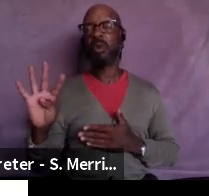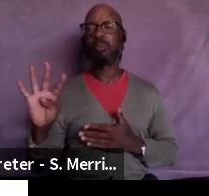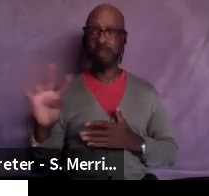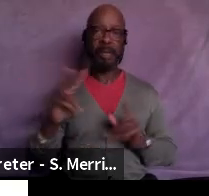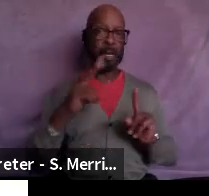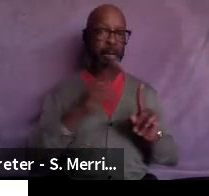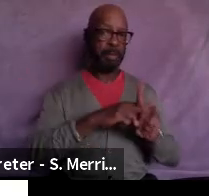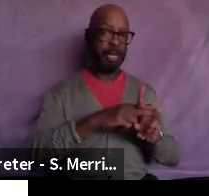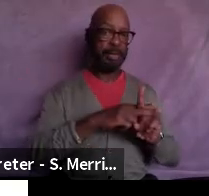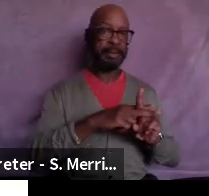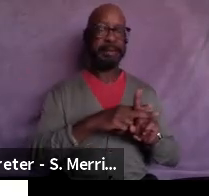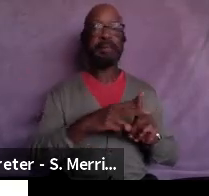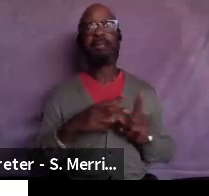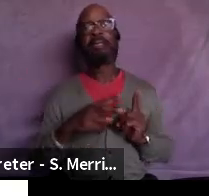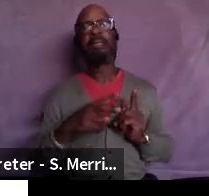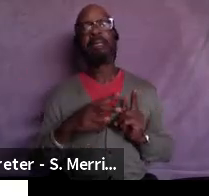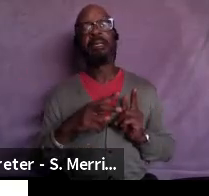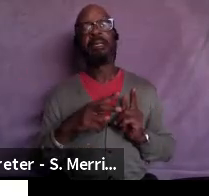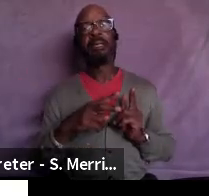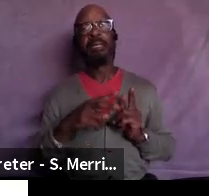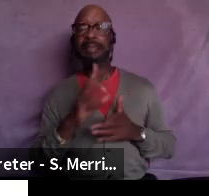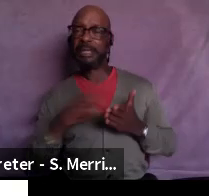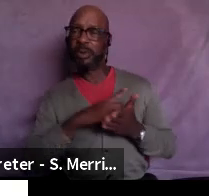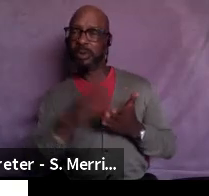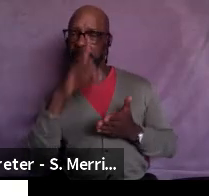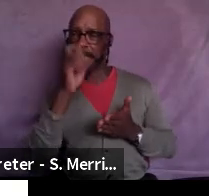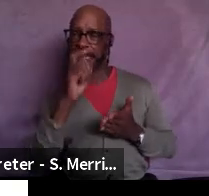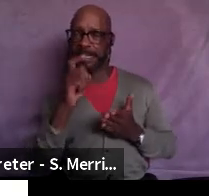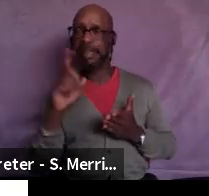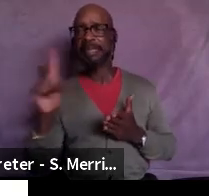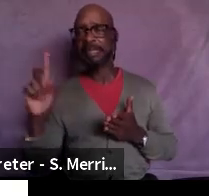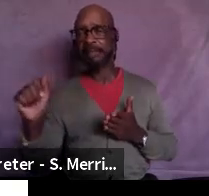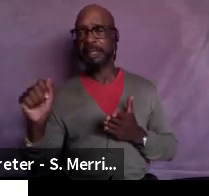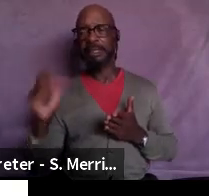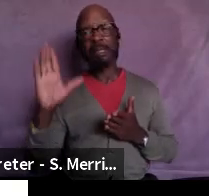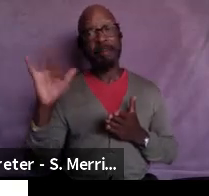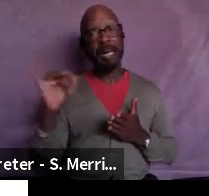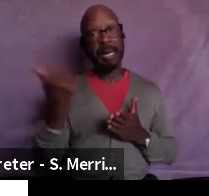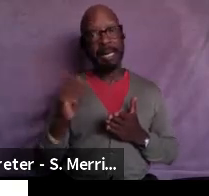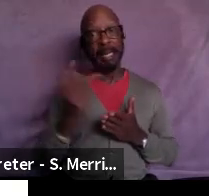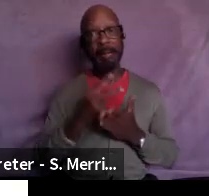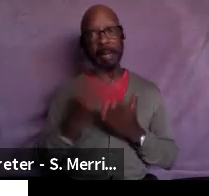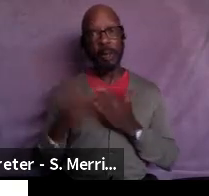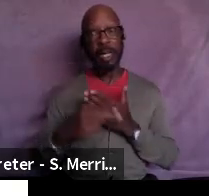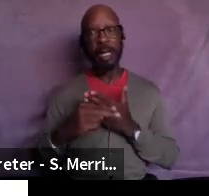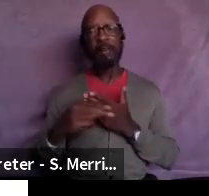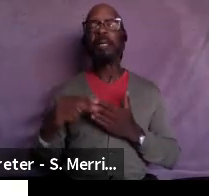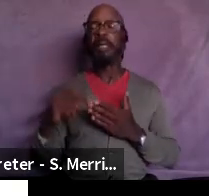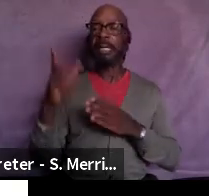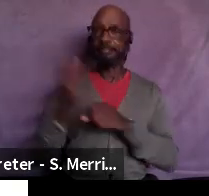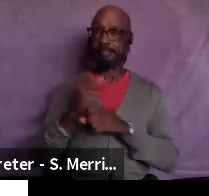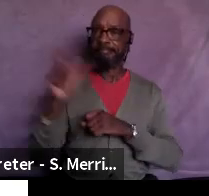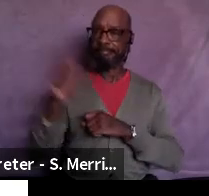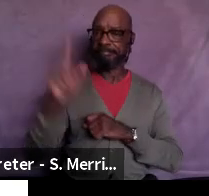prohibits discrimination on the basis of disability by programs and activities that receive federal financial assistance and